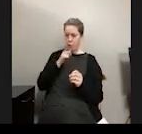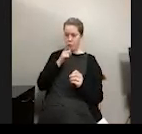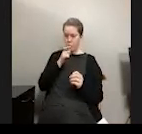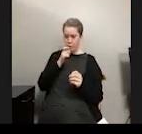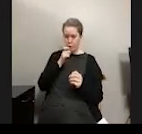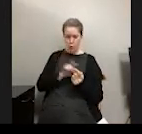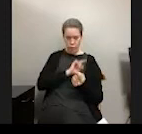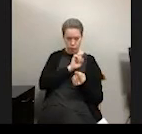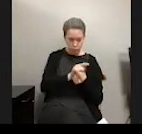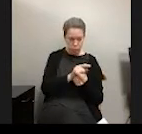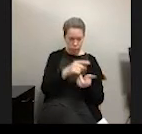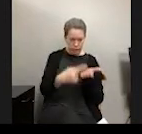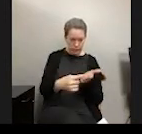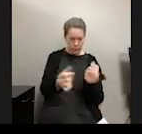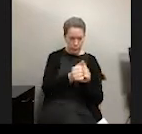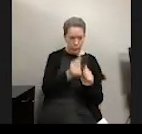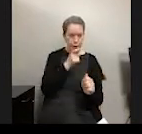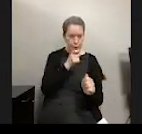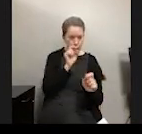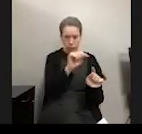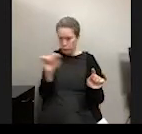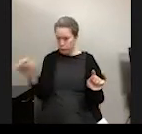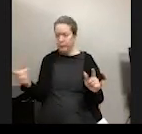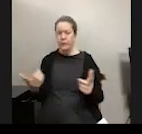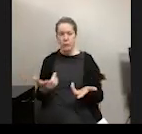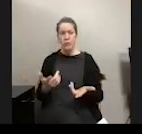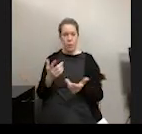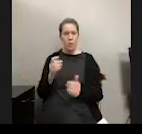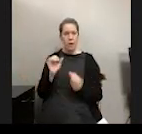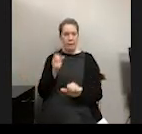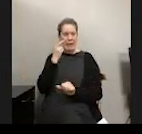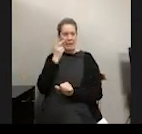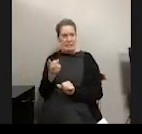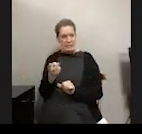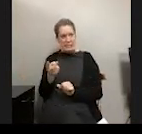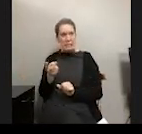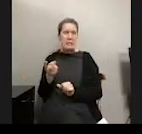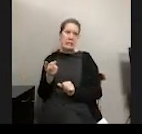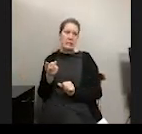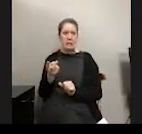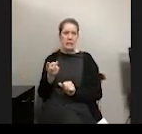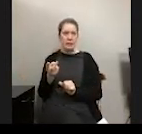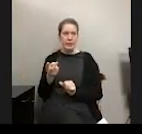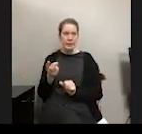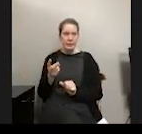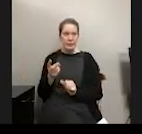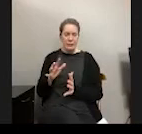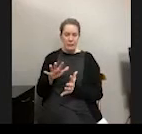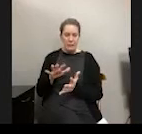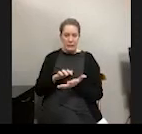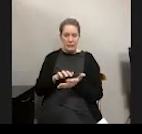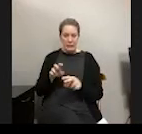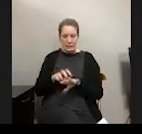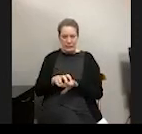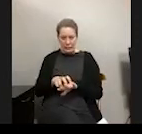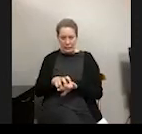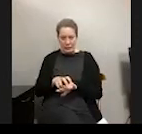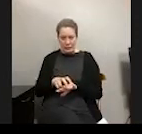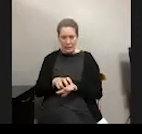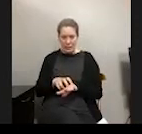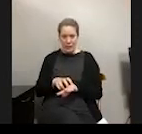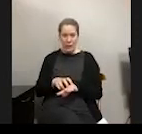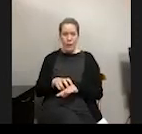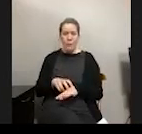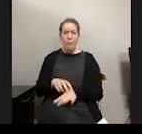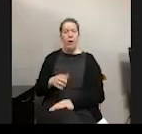benefits, of the support that way. I could see how it'd be intimidating. But again, I had my caravan truck project when I saw the